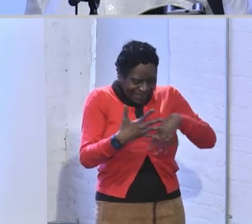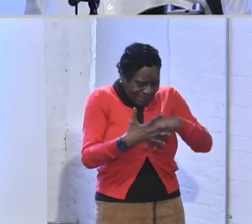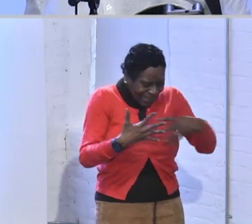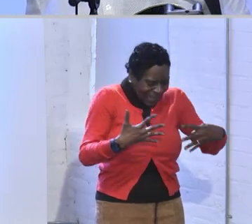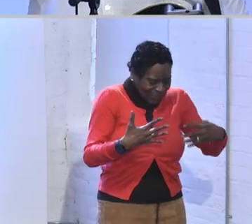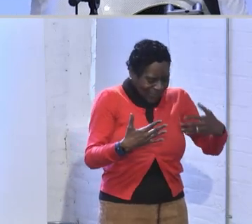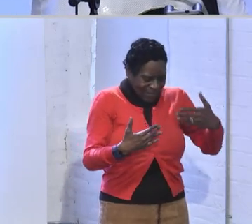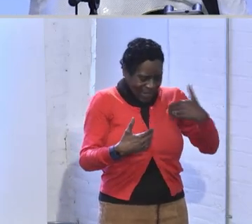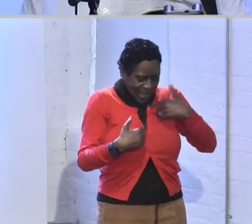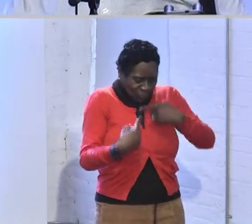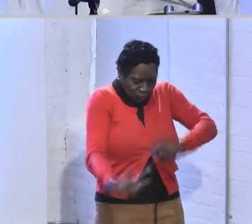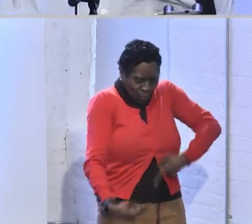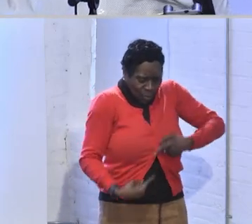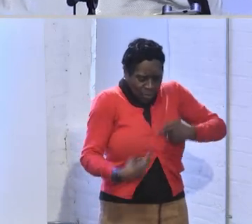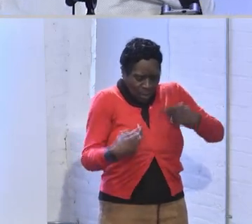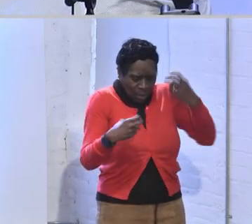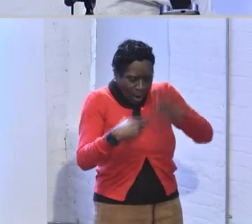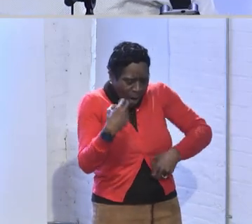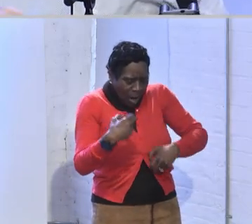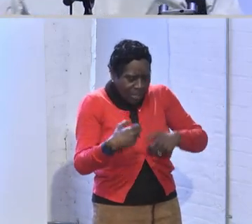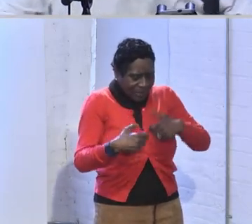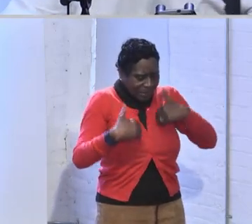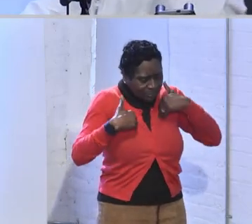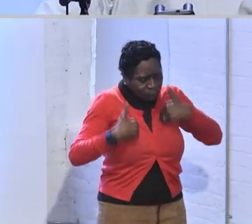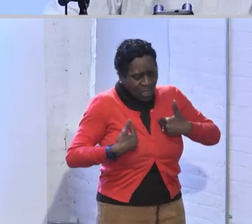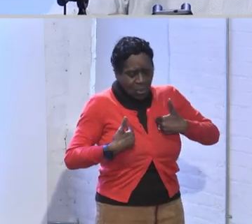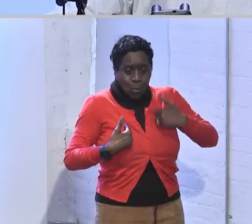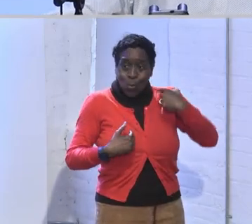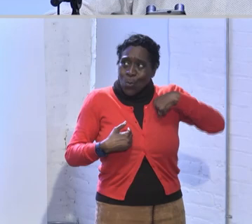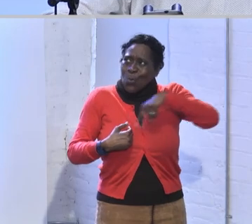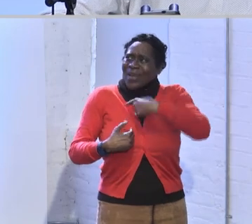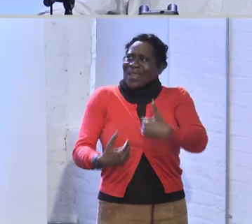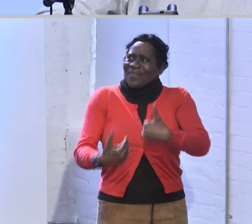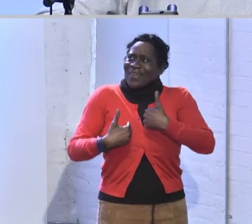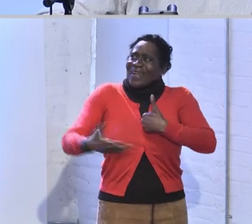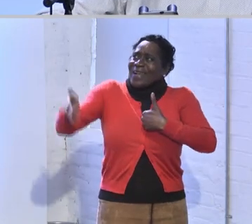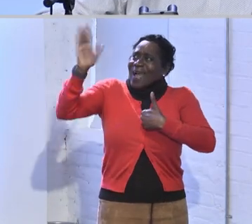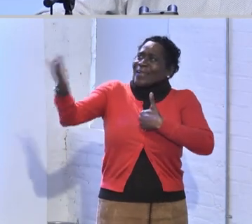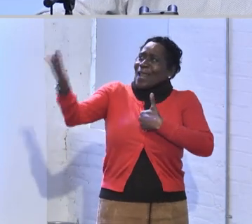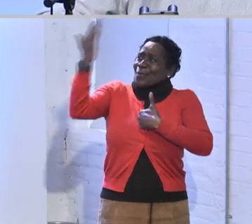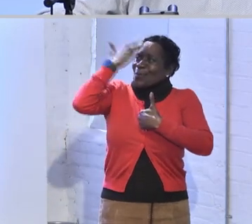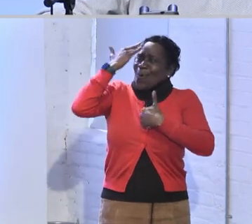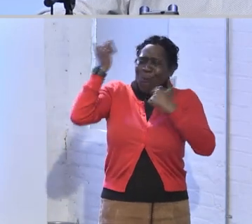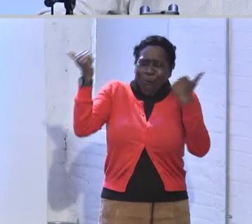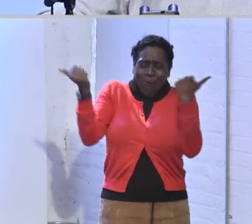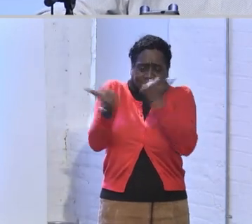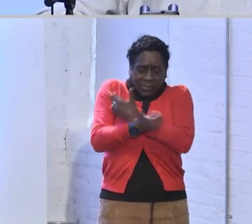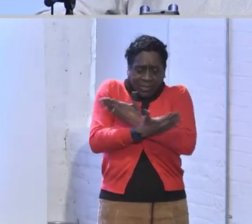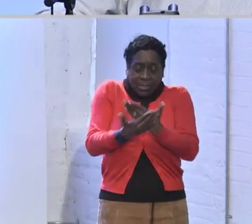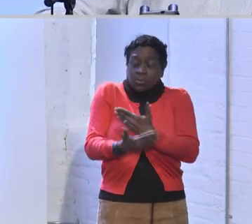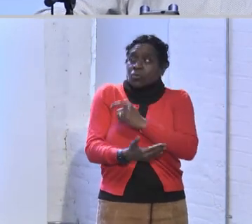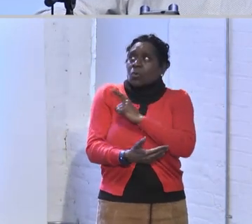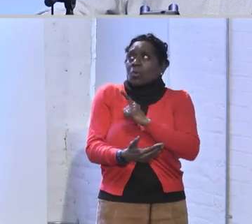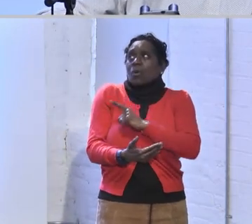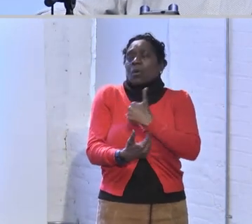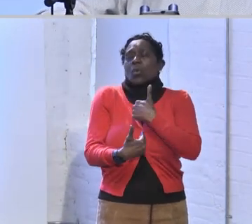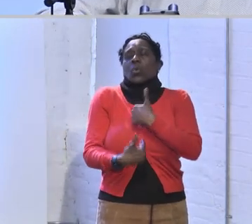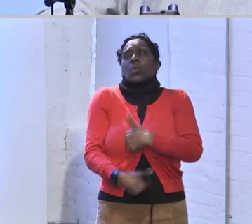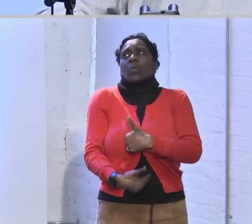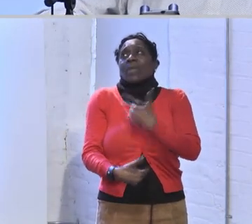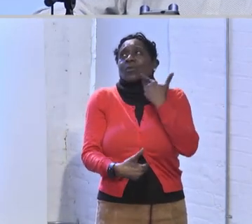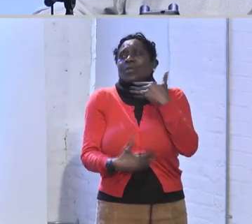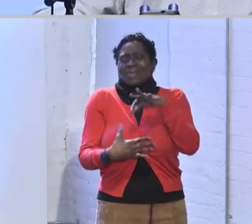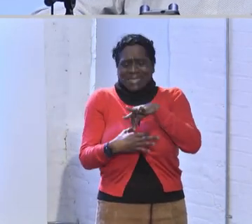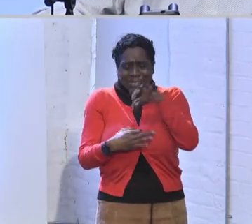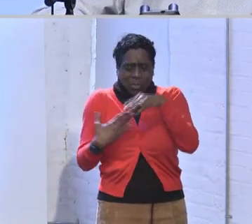having difficulties and being tired. We have a God who knows that. And so, Lord, may we be